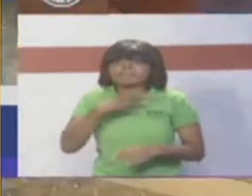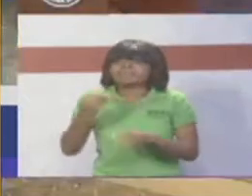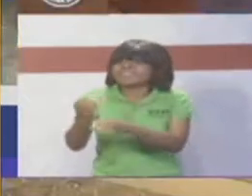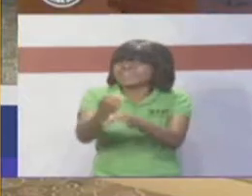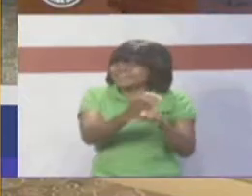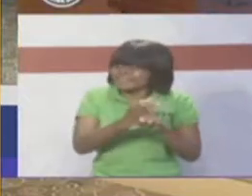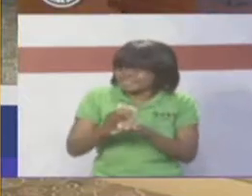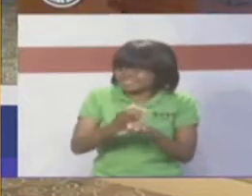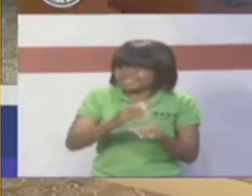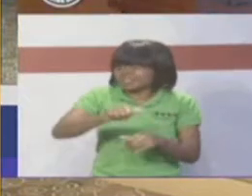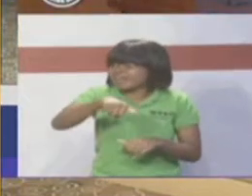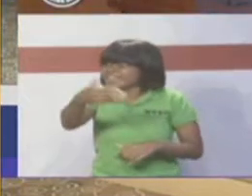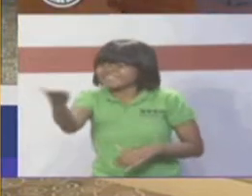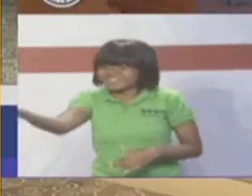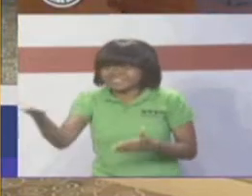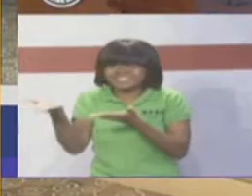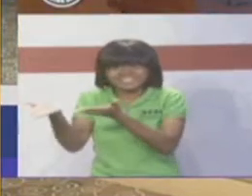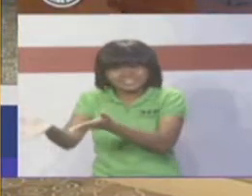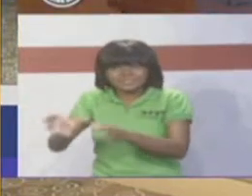very much.